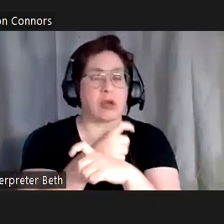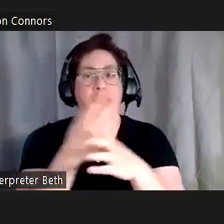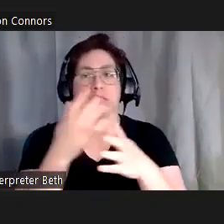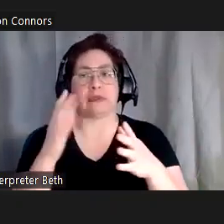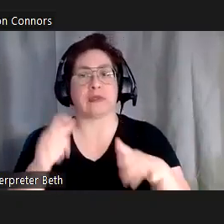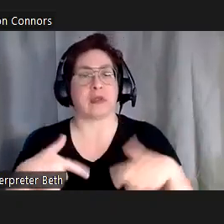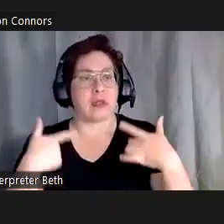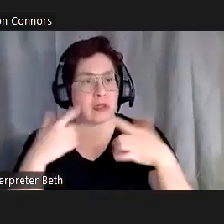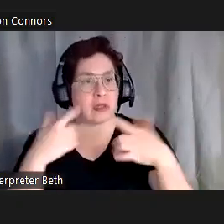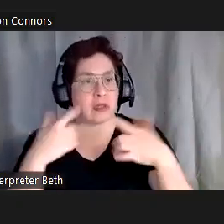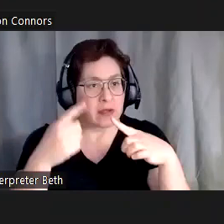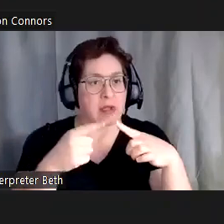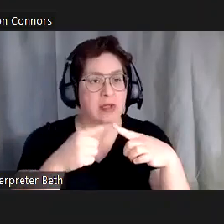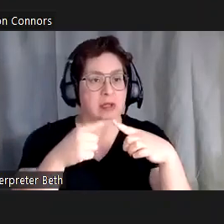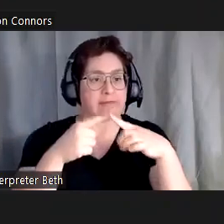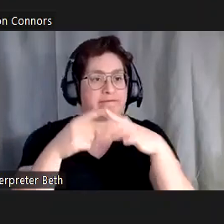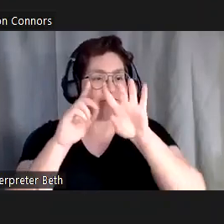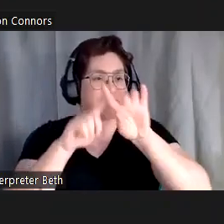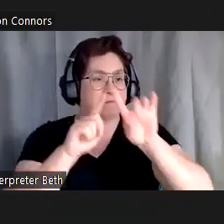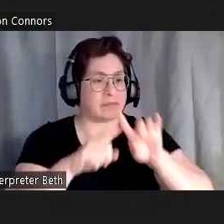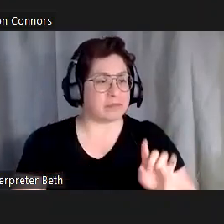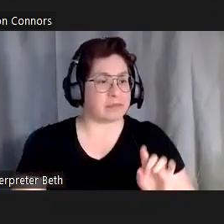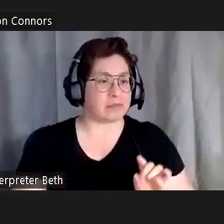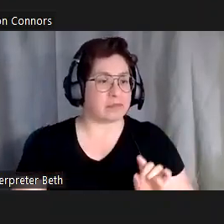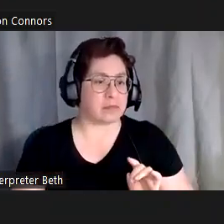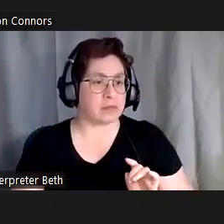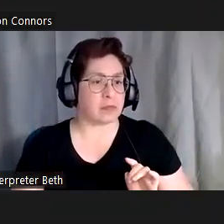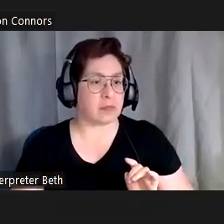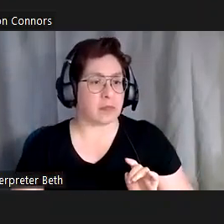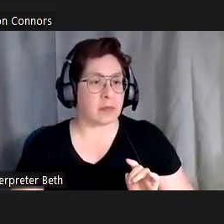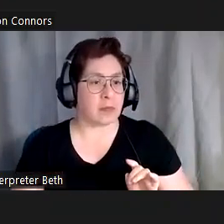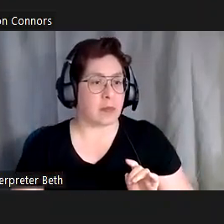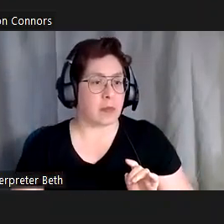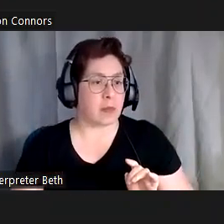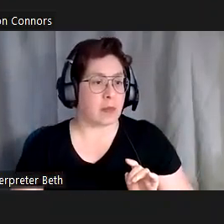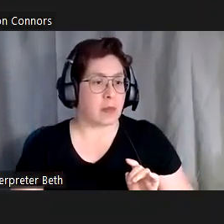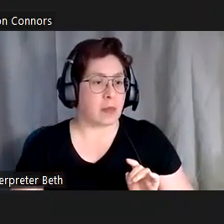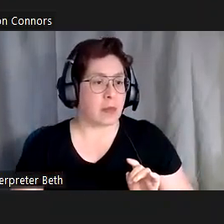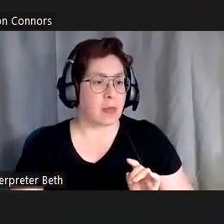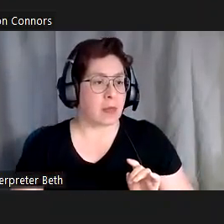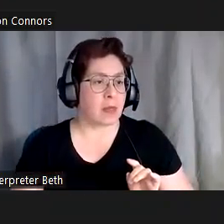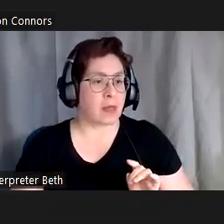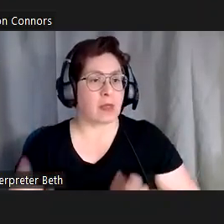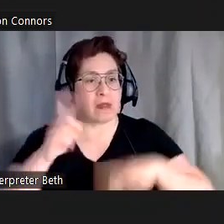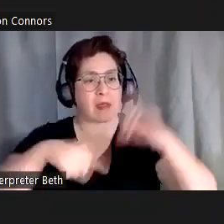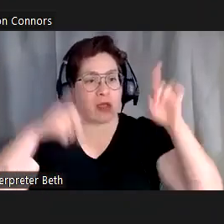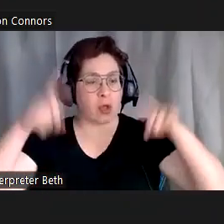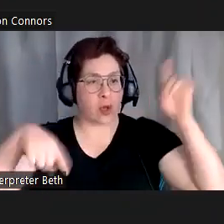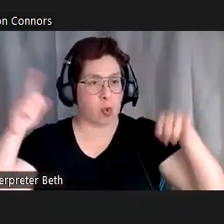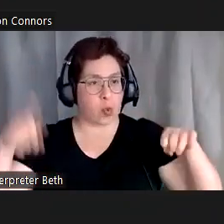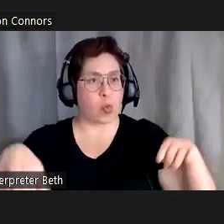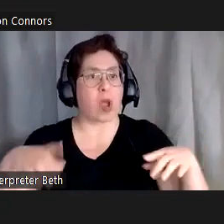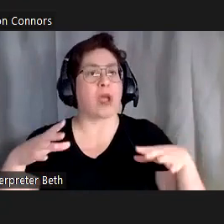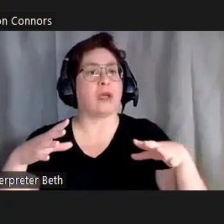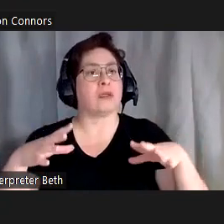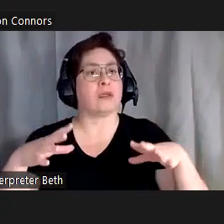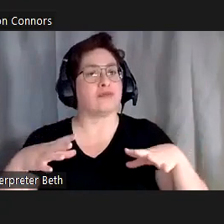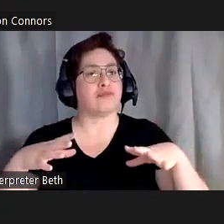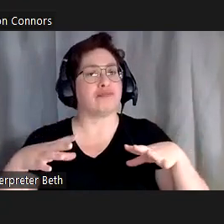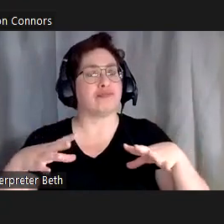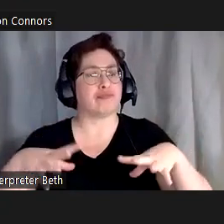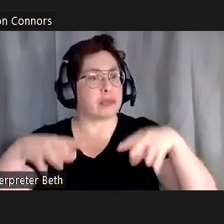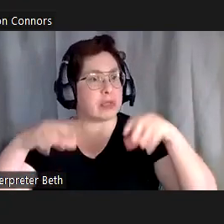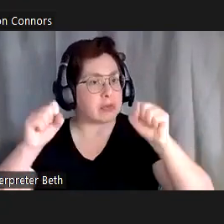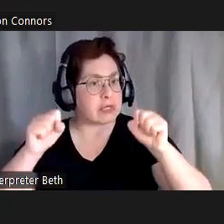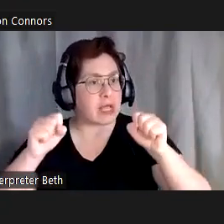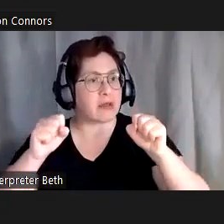and sessile species, just to showcase a diversity of species with a range of adaptive capacity, as well as